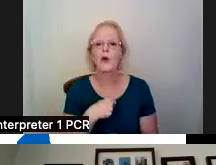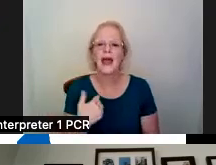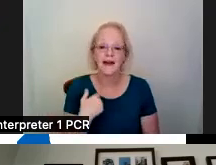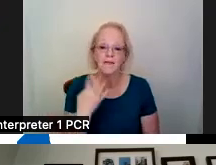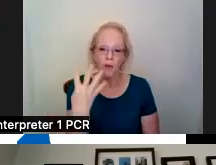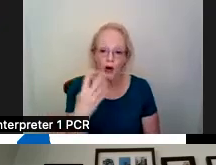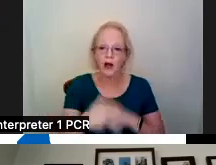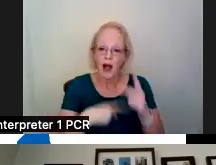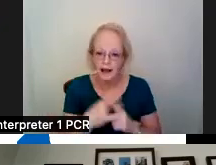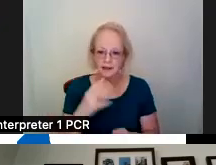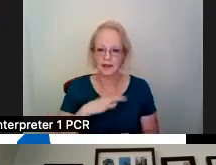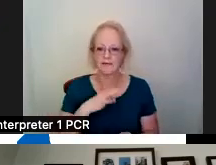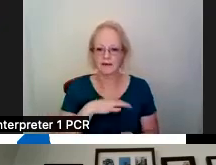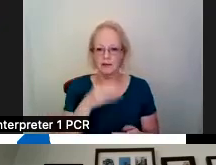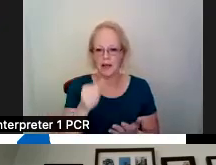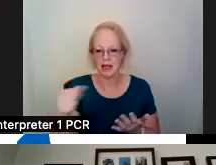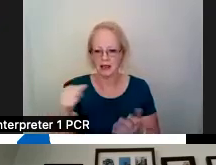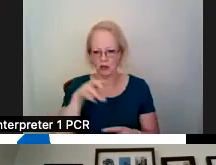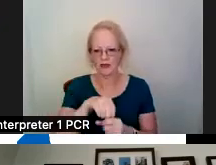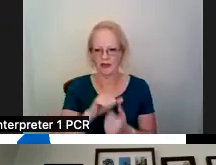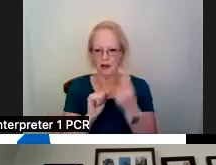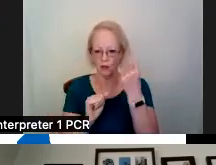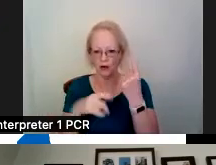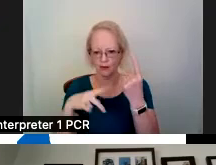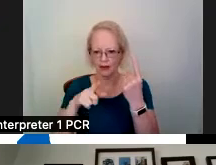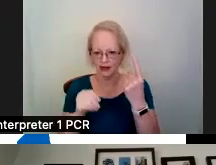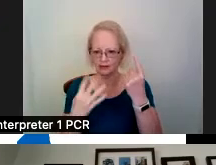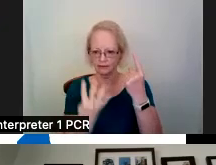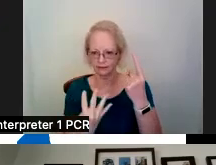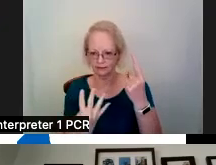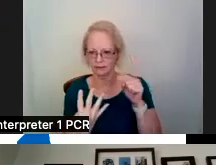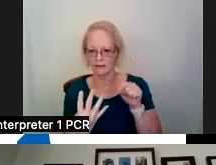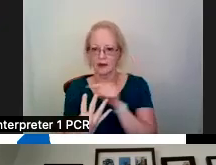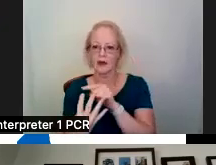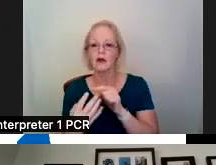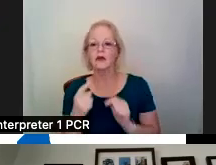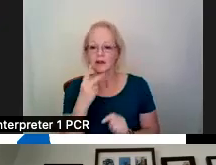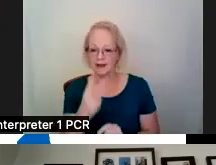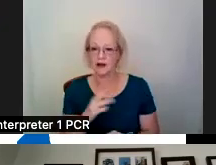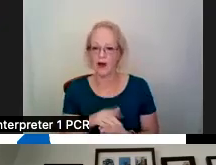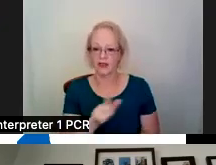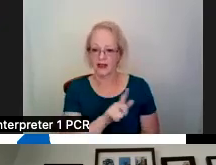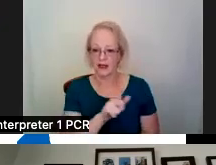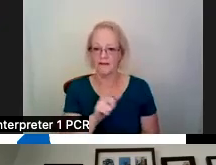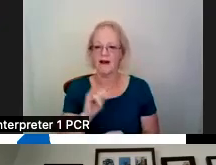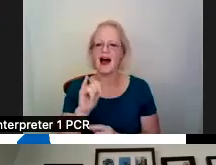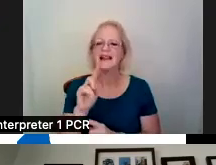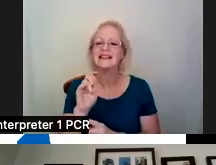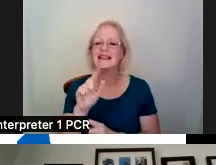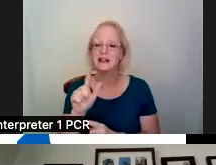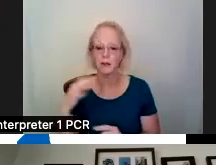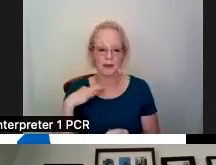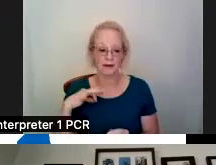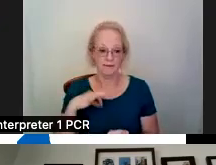payout strategies within that one plan. If you look at the far left, the ideal benefit, it's the benefit for